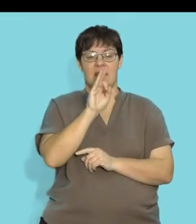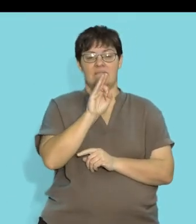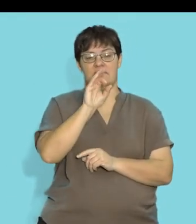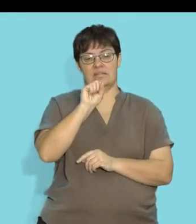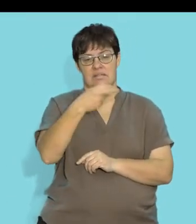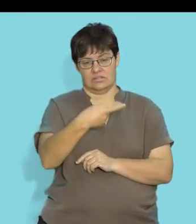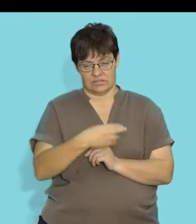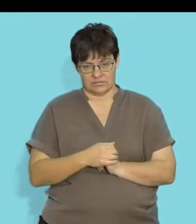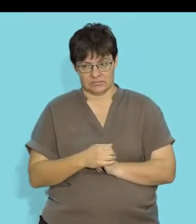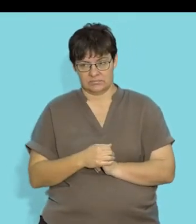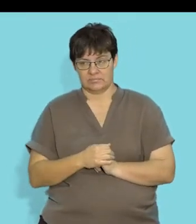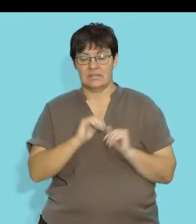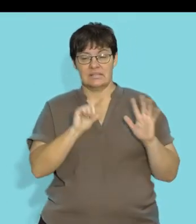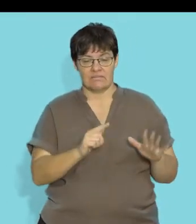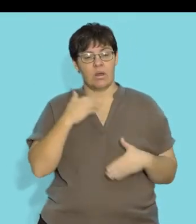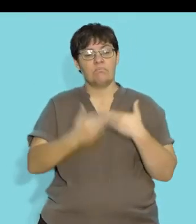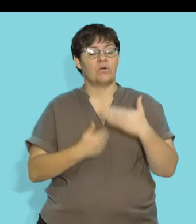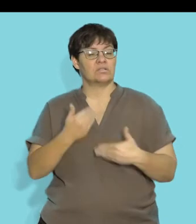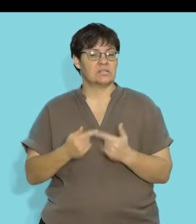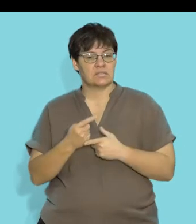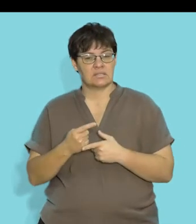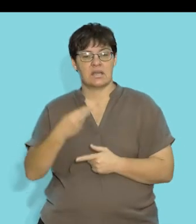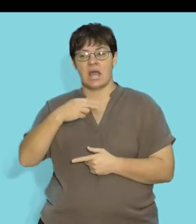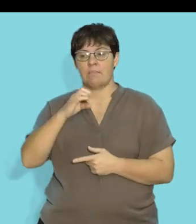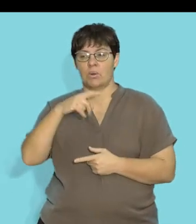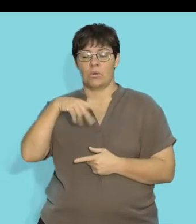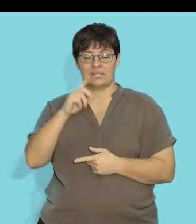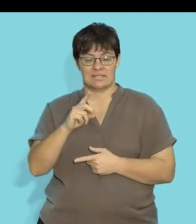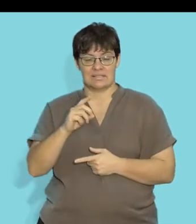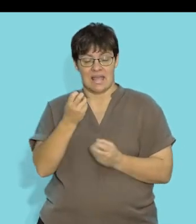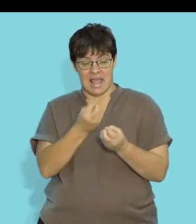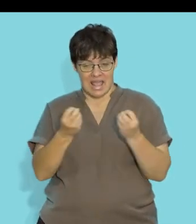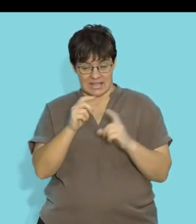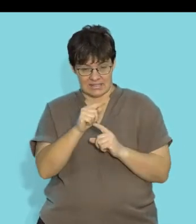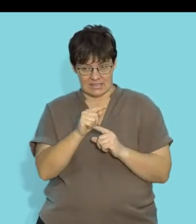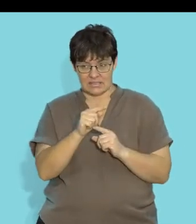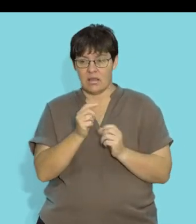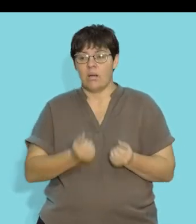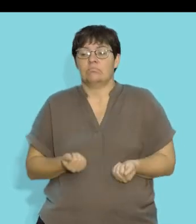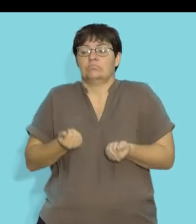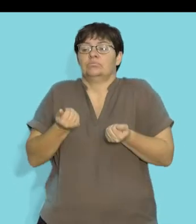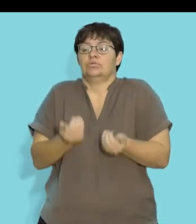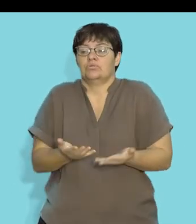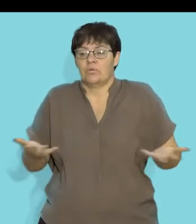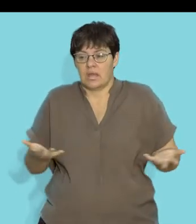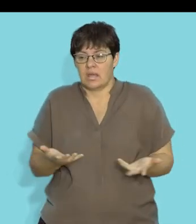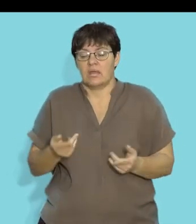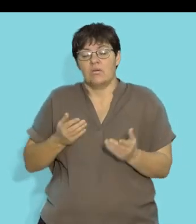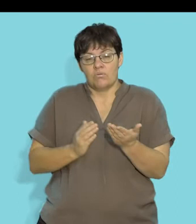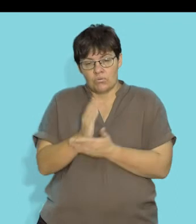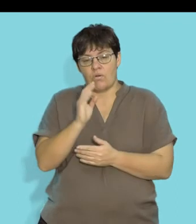is FSH. Question 7, the process by which the haploid egg cells or ova are produced